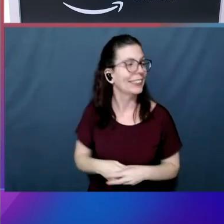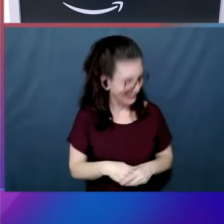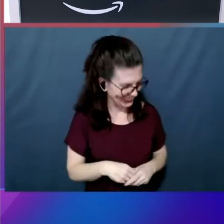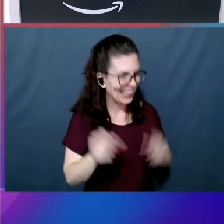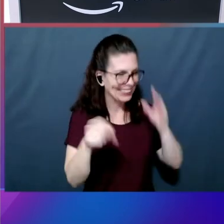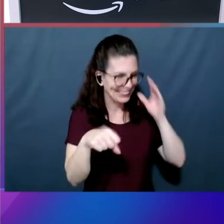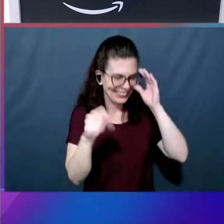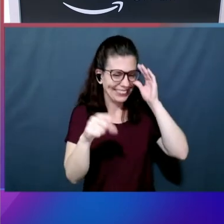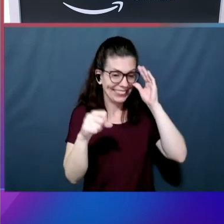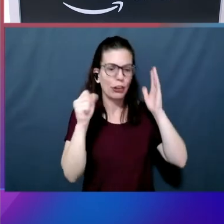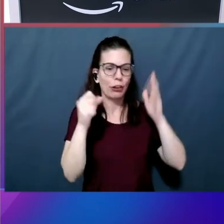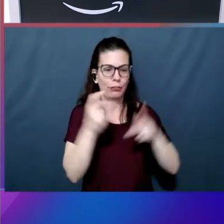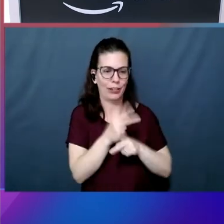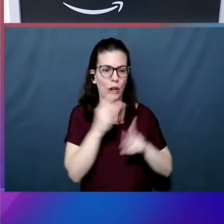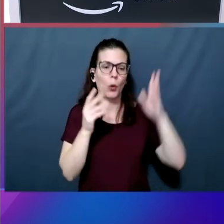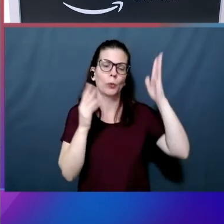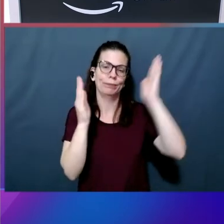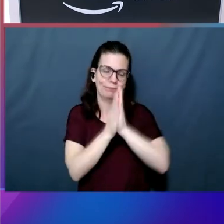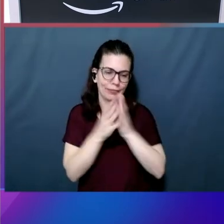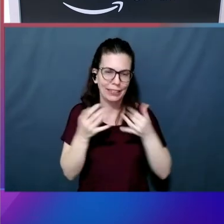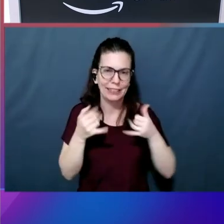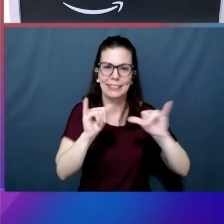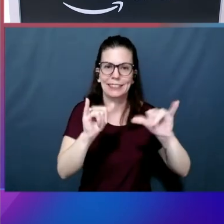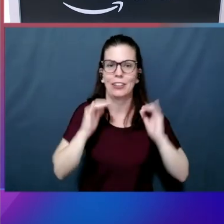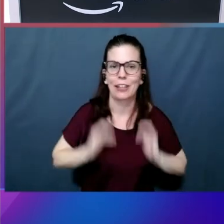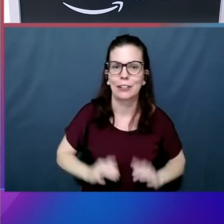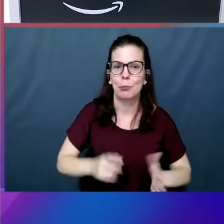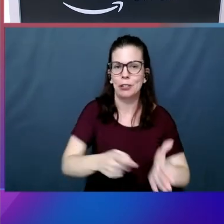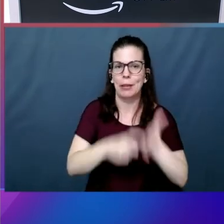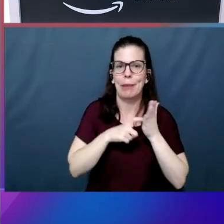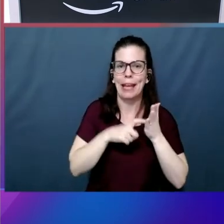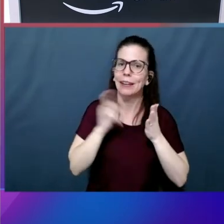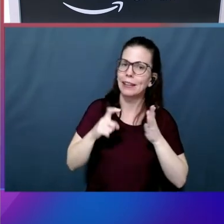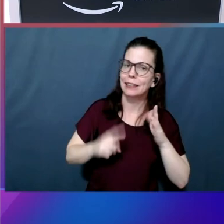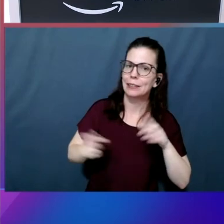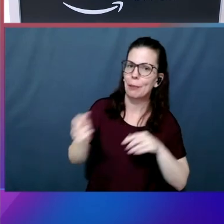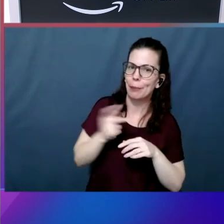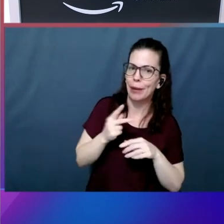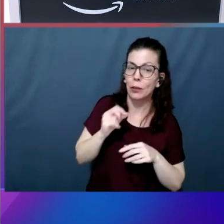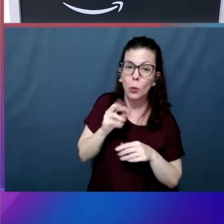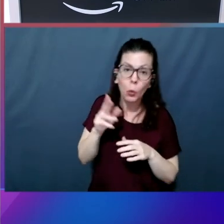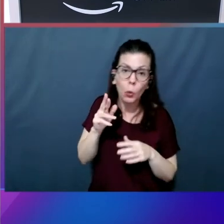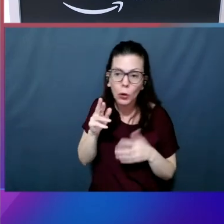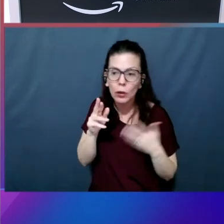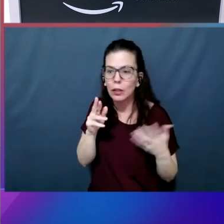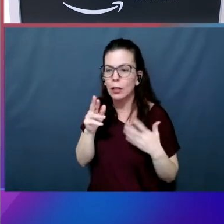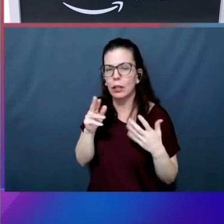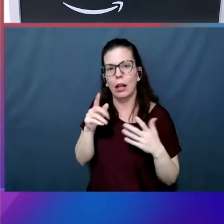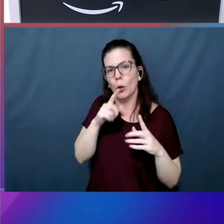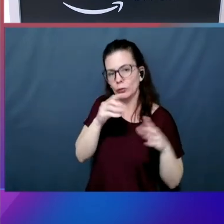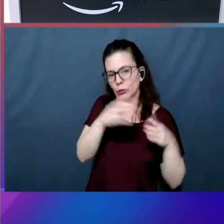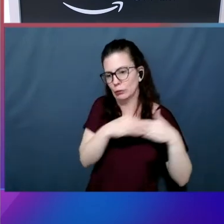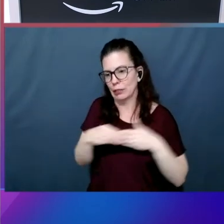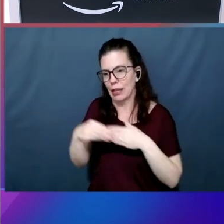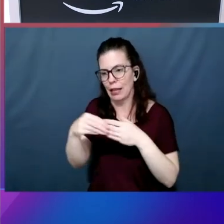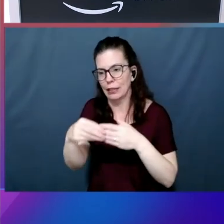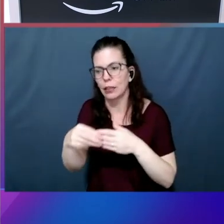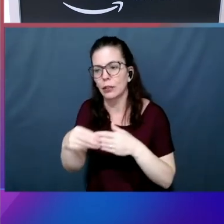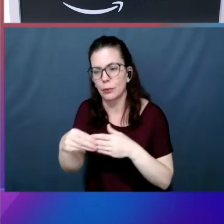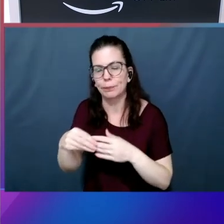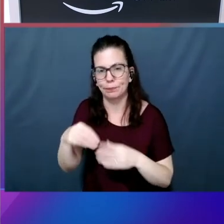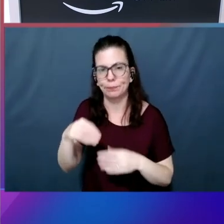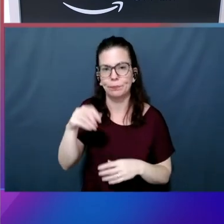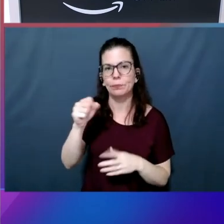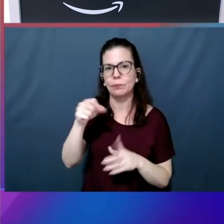is still customer demand for this and I need to bring it back, or I need to do something where I direct customers elsewhere. Right? So these are the kind of decisions that you're